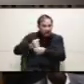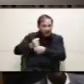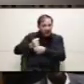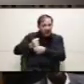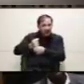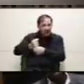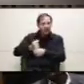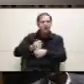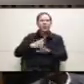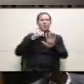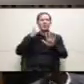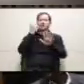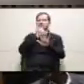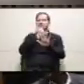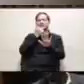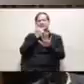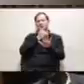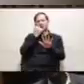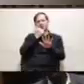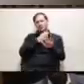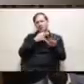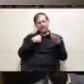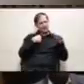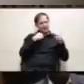2016, I'm sorry. 2016.